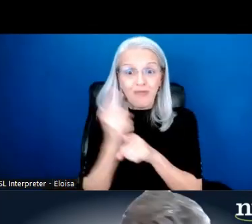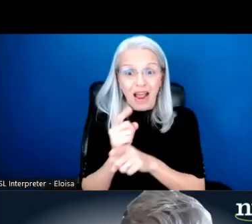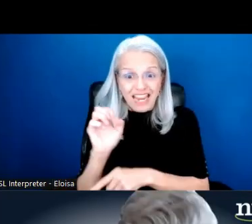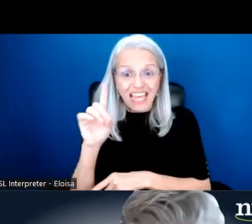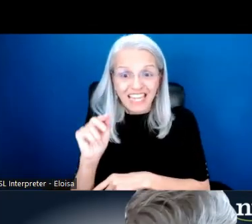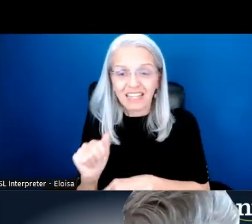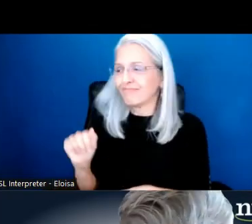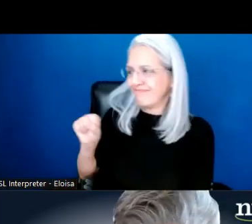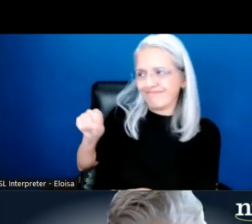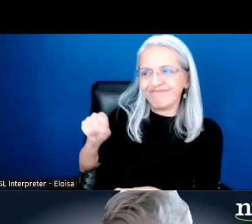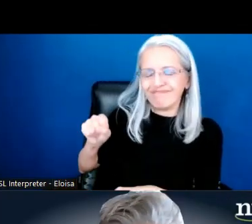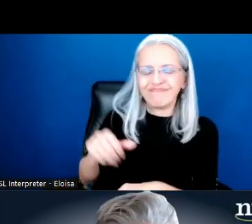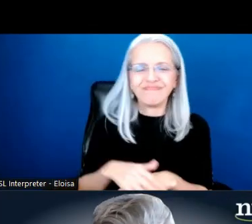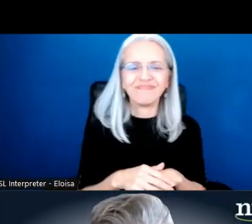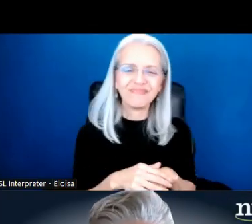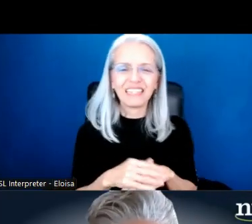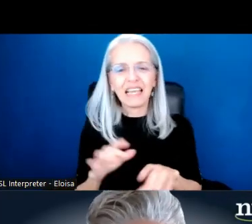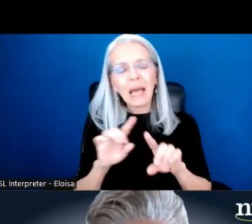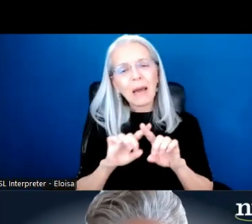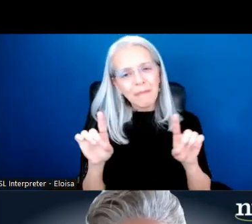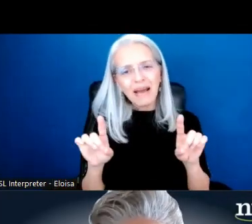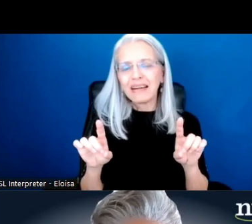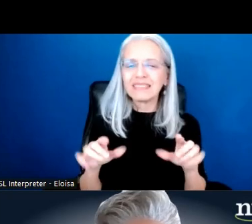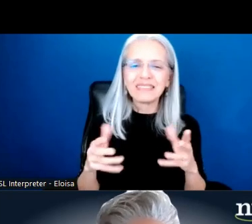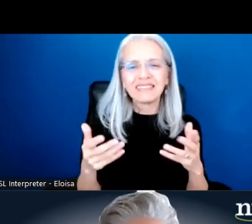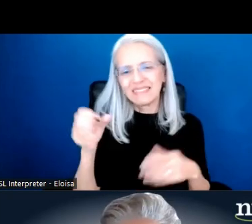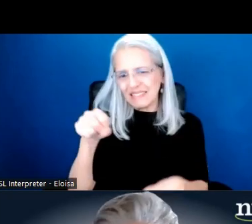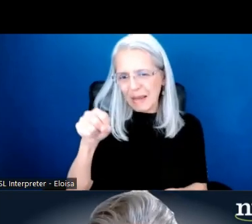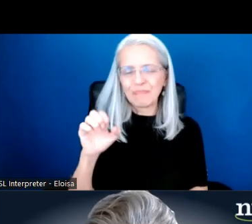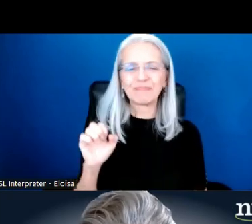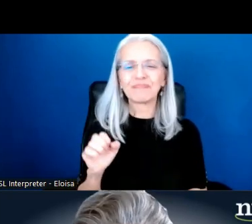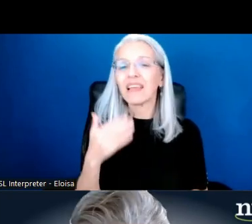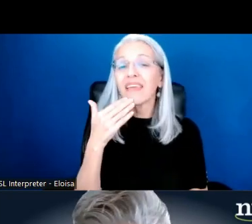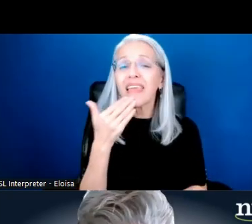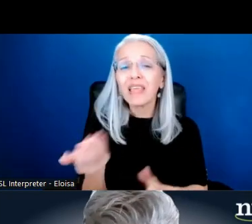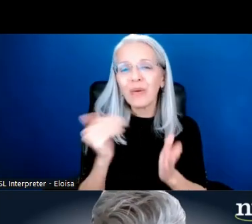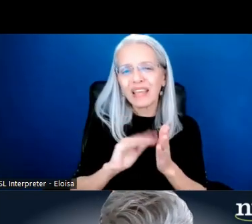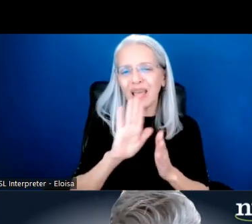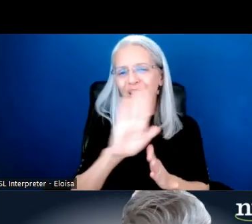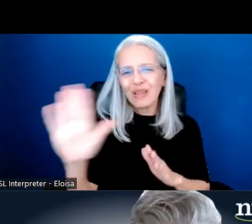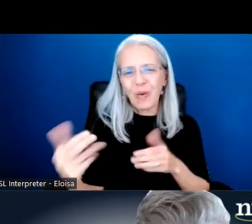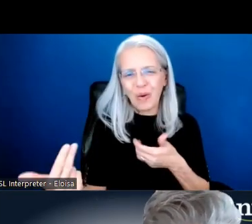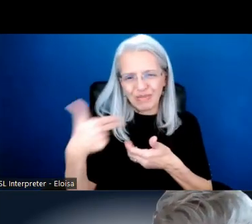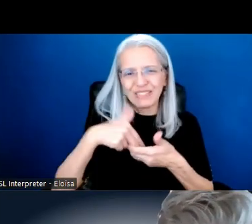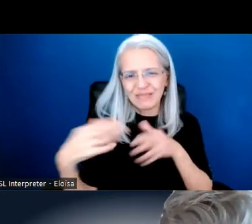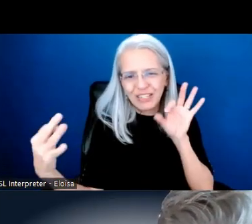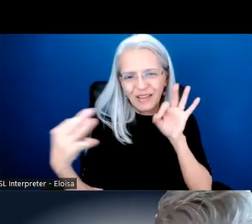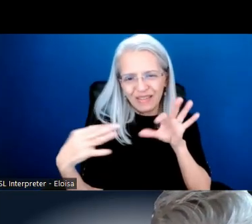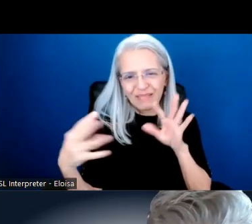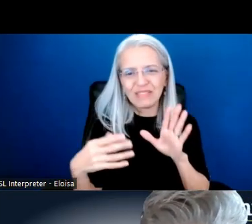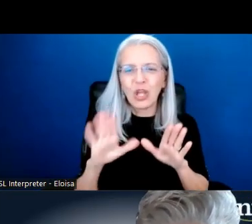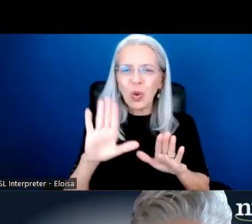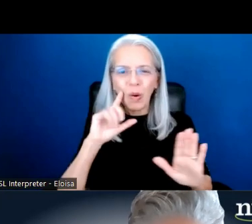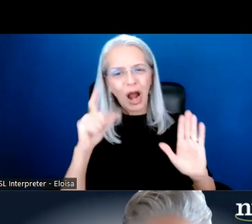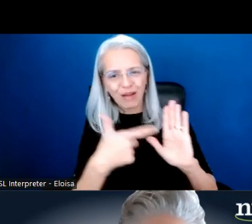Yes, absolutely, absolutely. So thank you again for your participation and your observations.